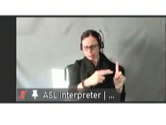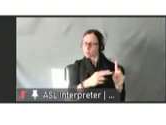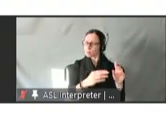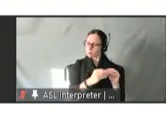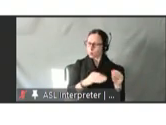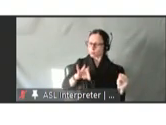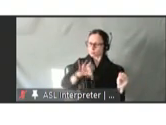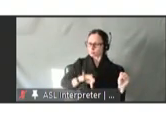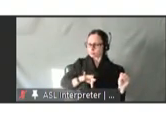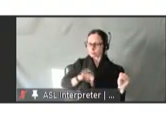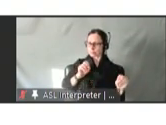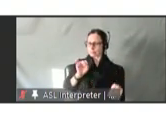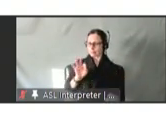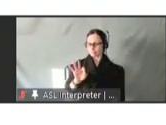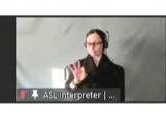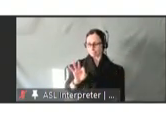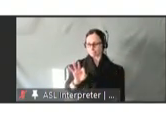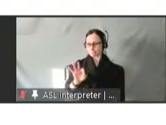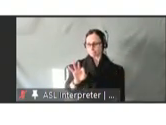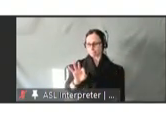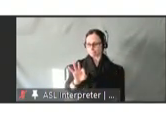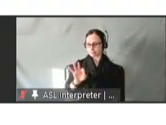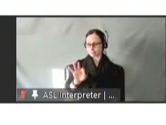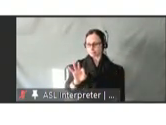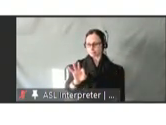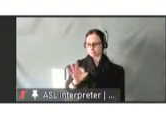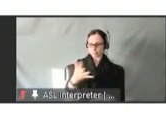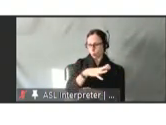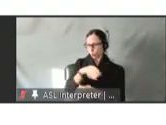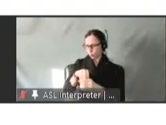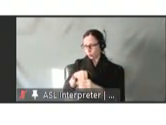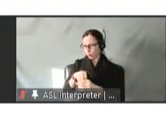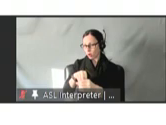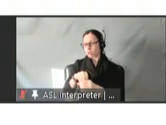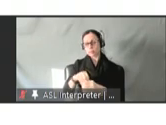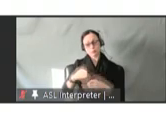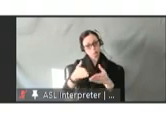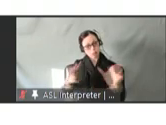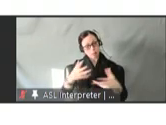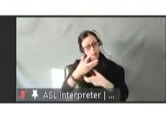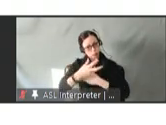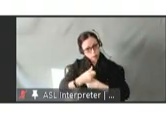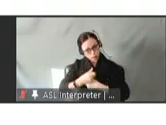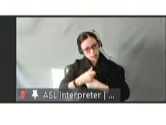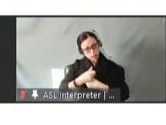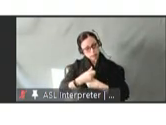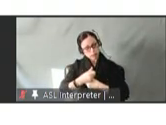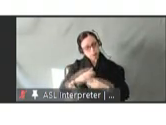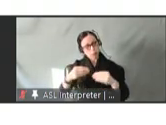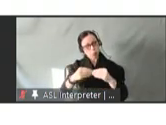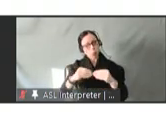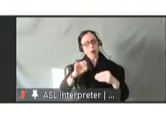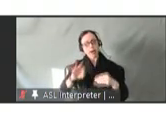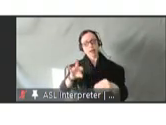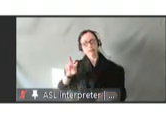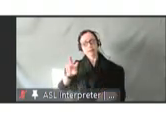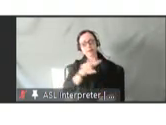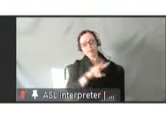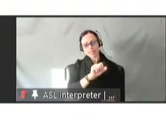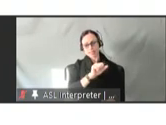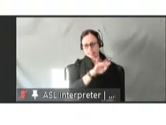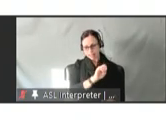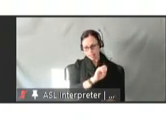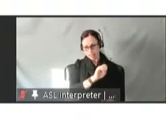terms of public trust and transparency to integrate the VSAFE data with regard